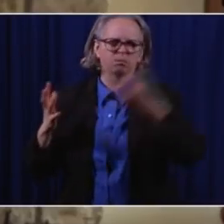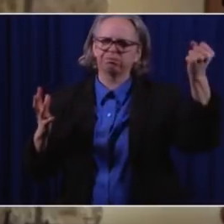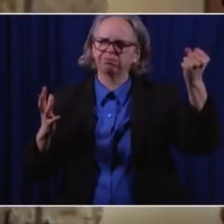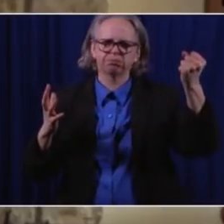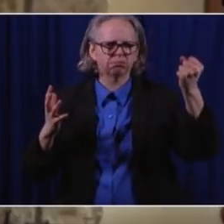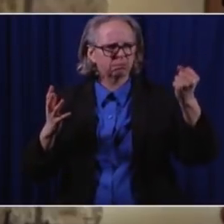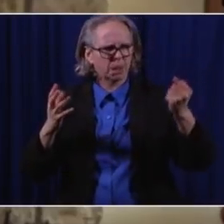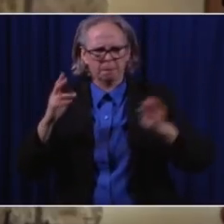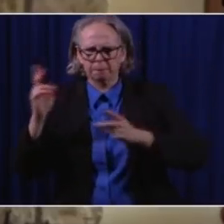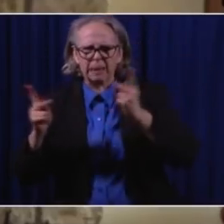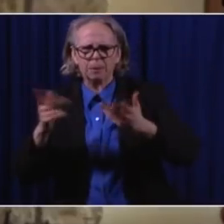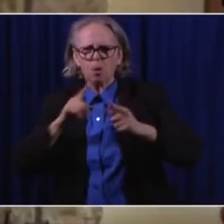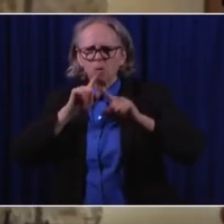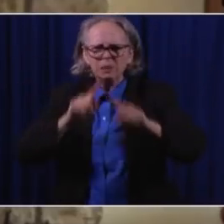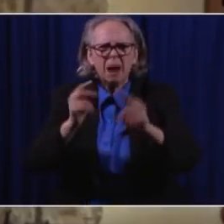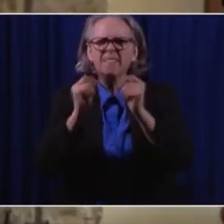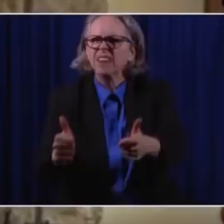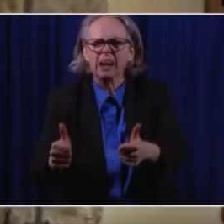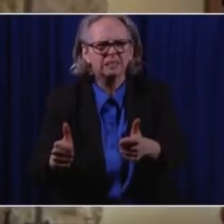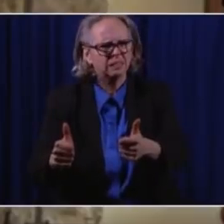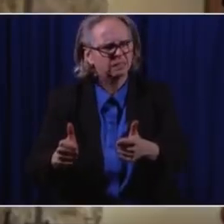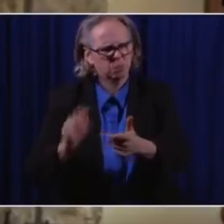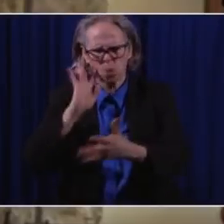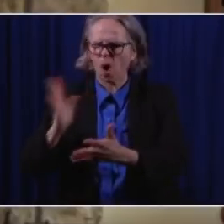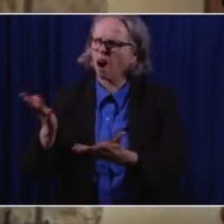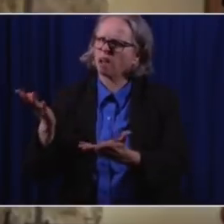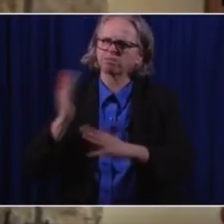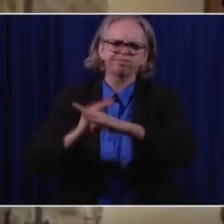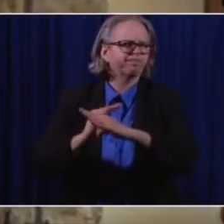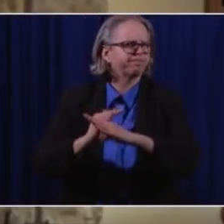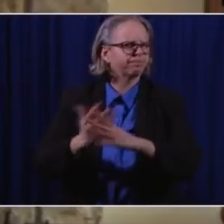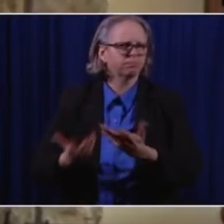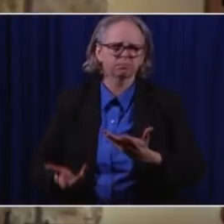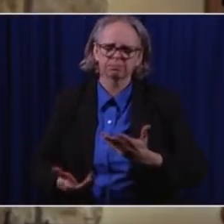any large-scale event in the state of Ohio in the future.